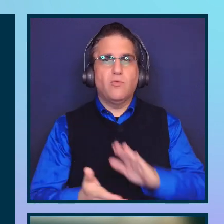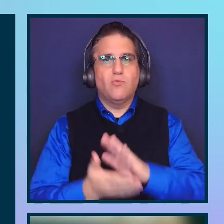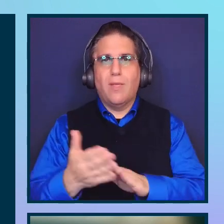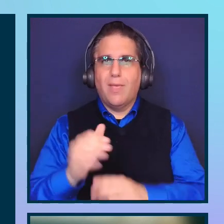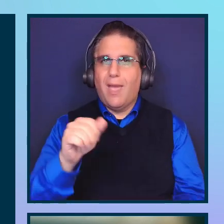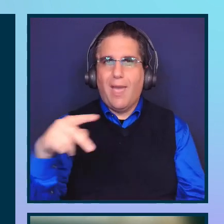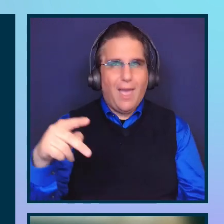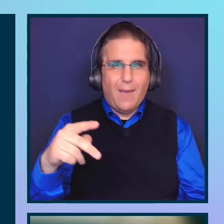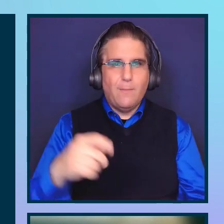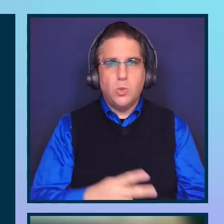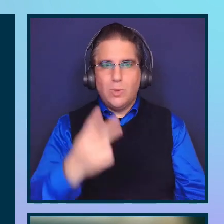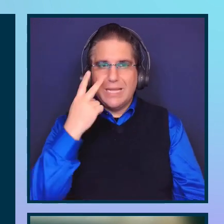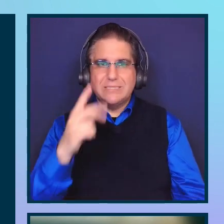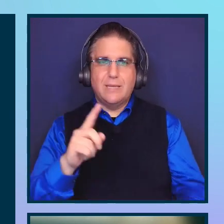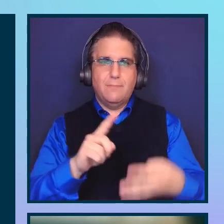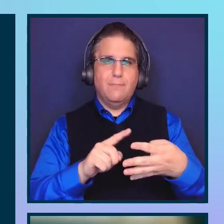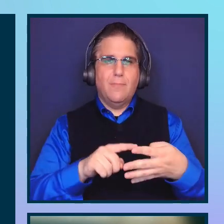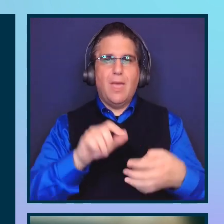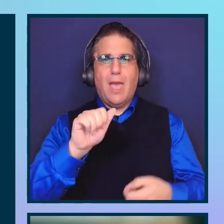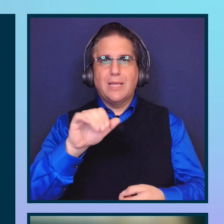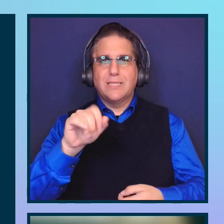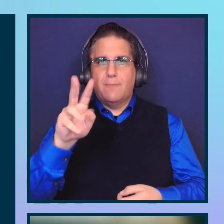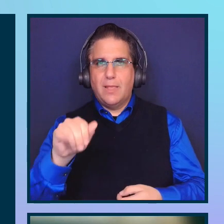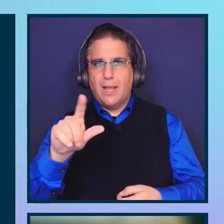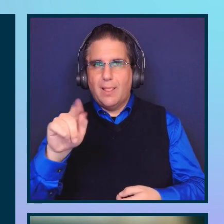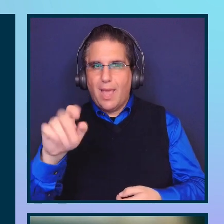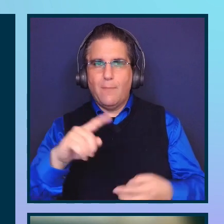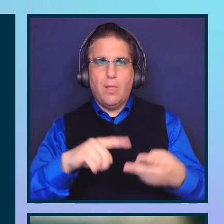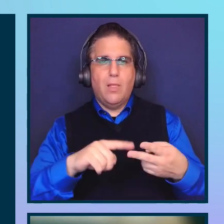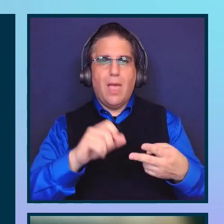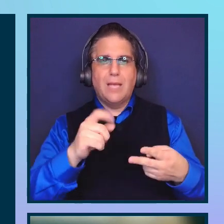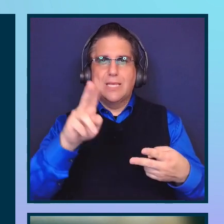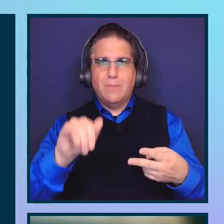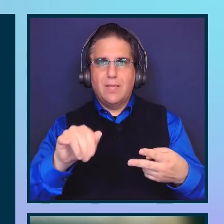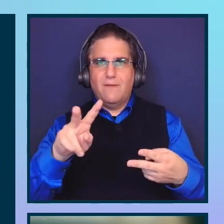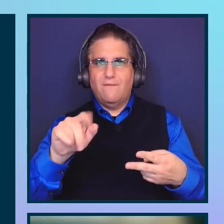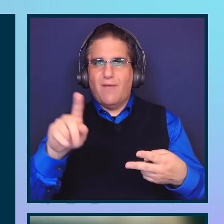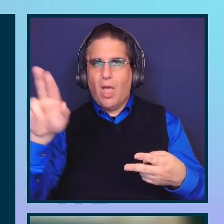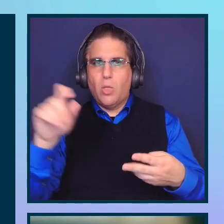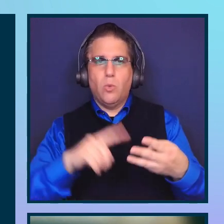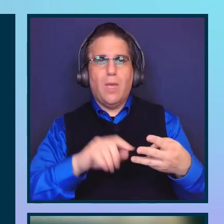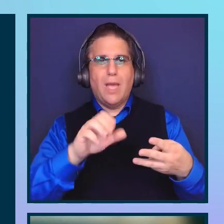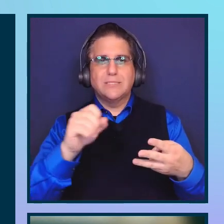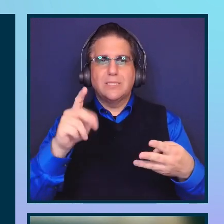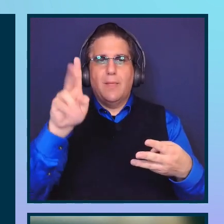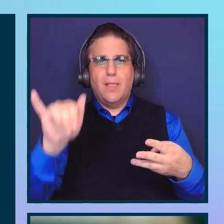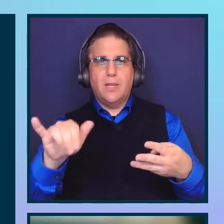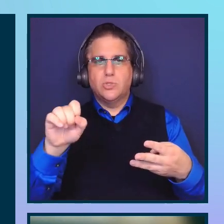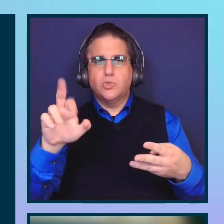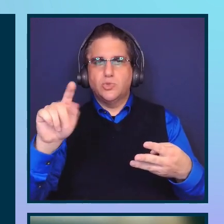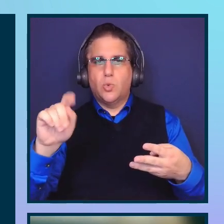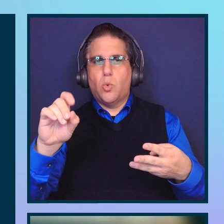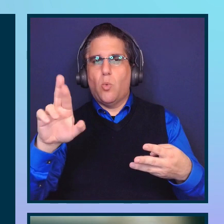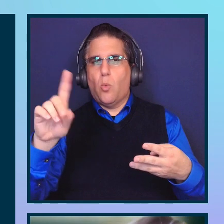can see things like the accessibility label, accessibility value, accessibility sort order. That's just to name a